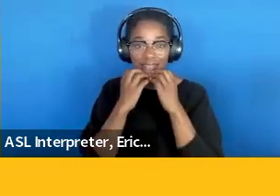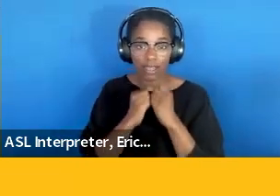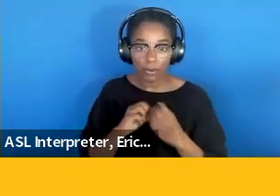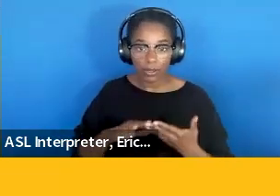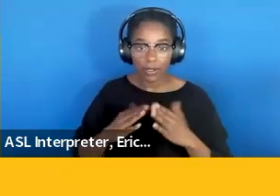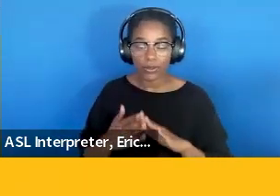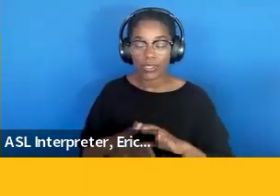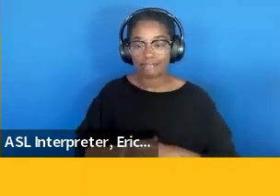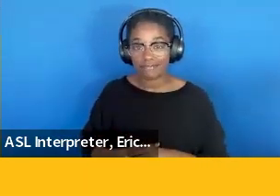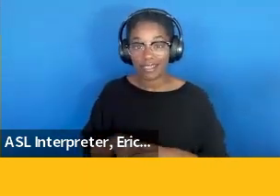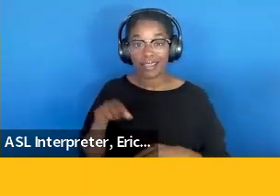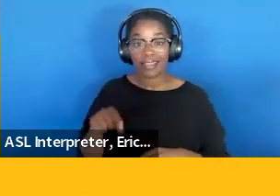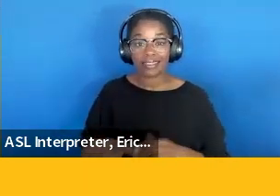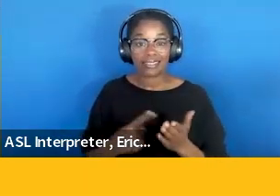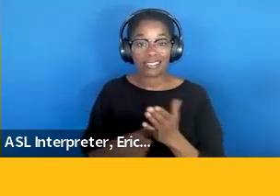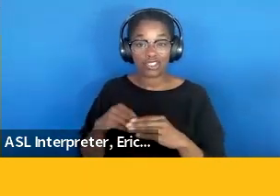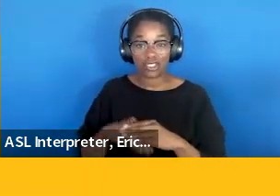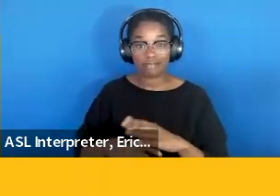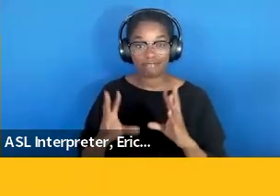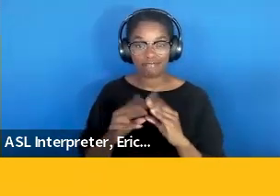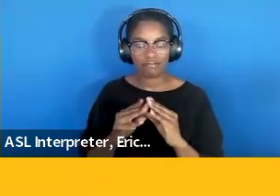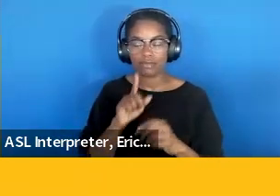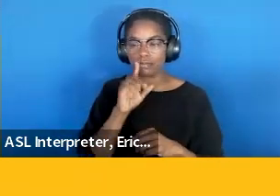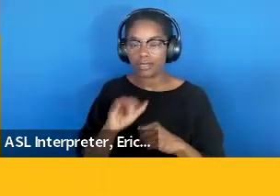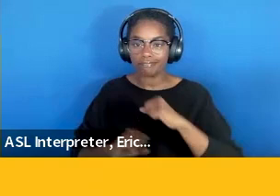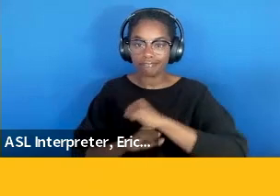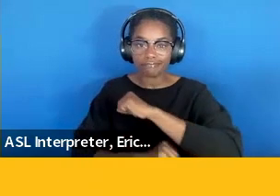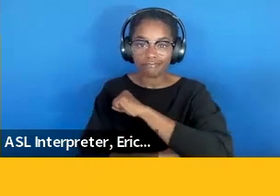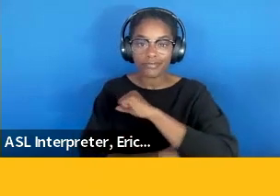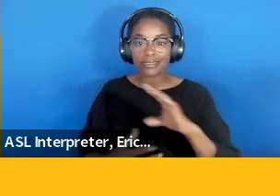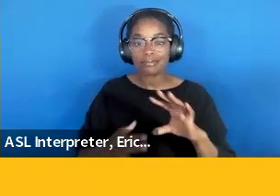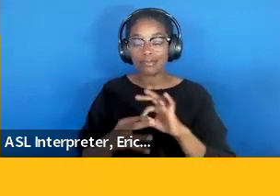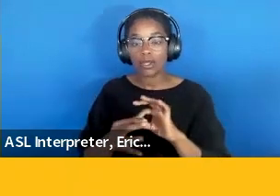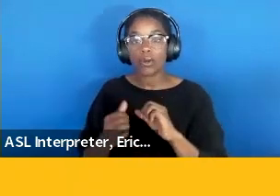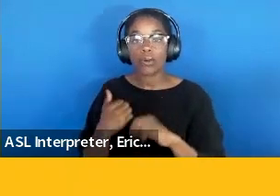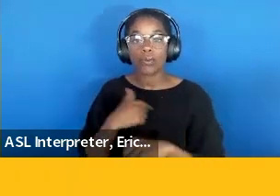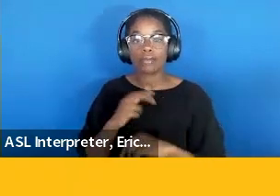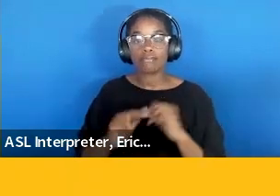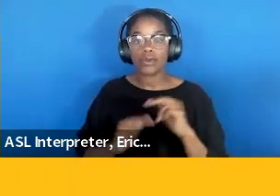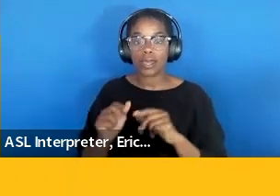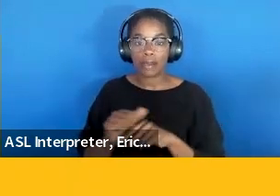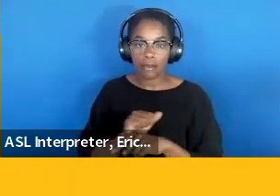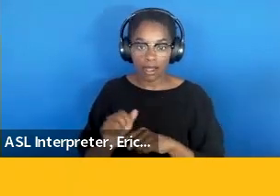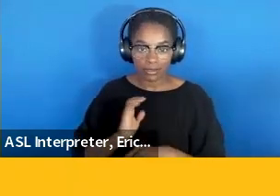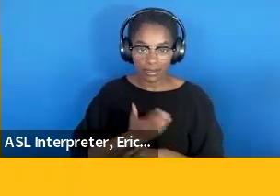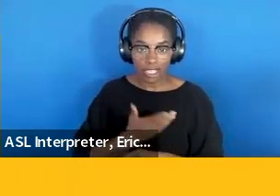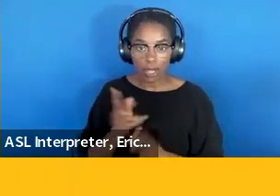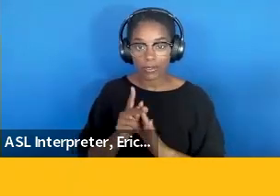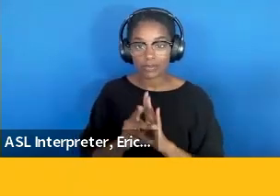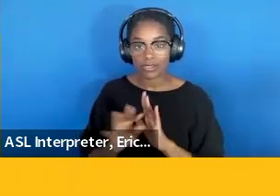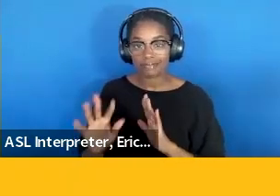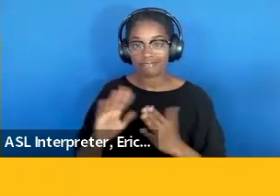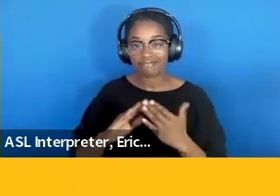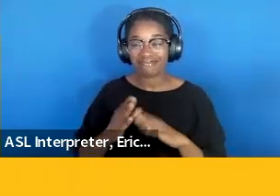in the Tritons Belong series are fundamental to the connections we build when practicing our principles of community in